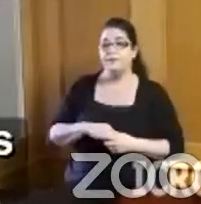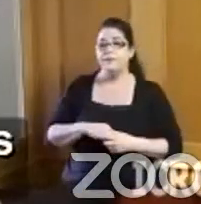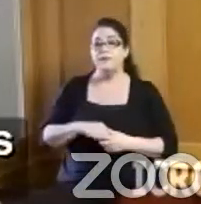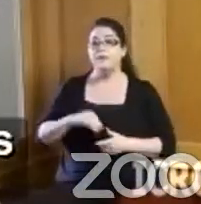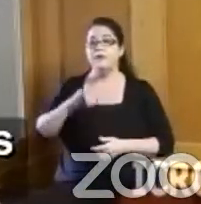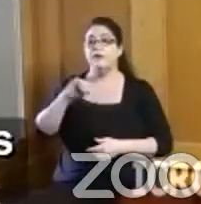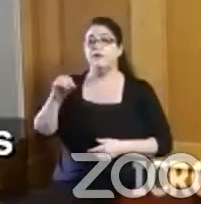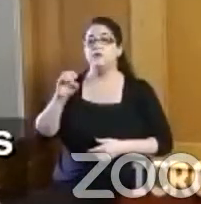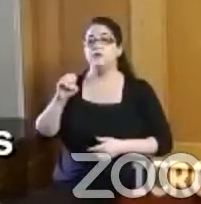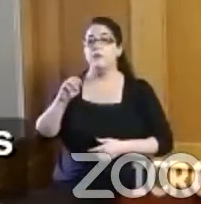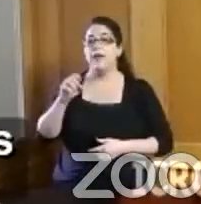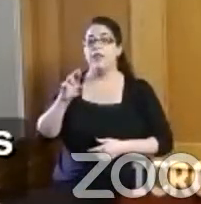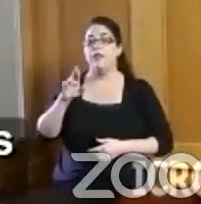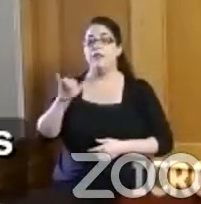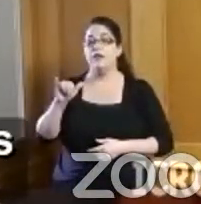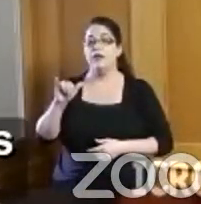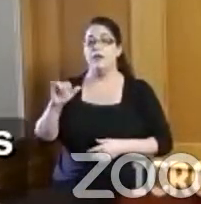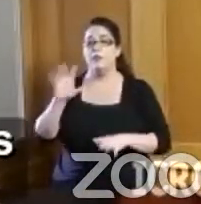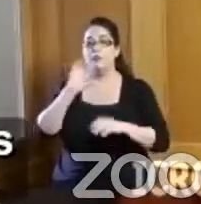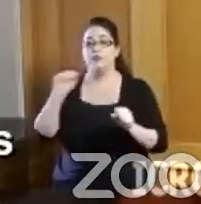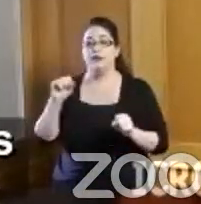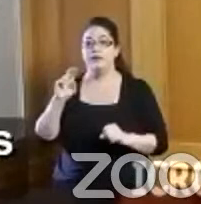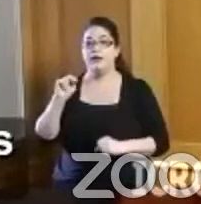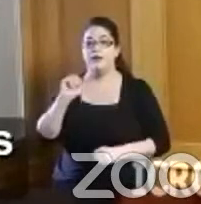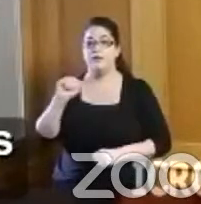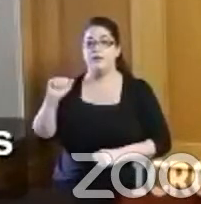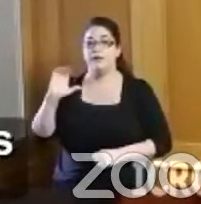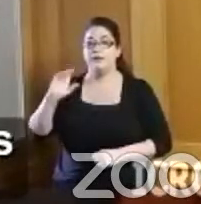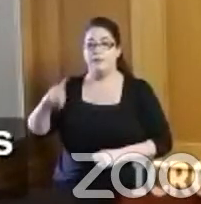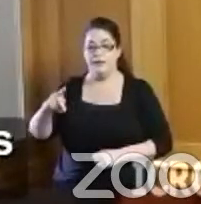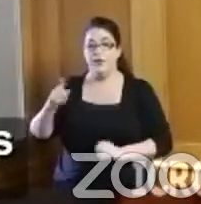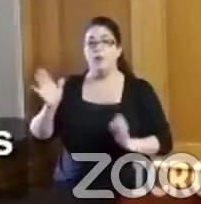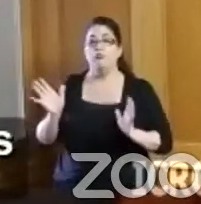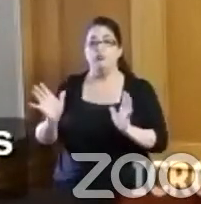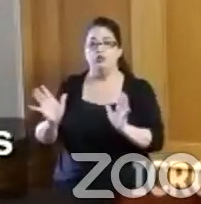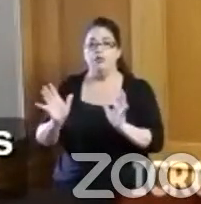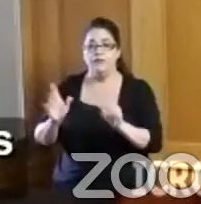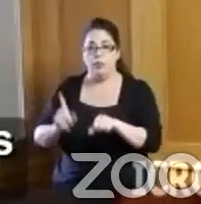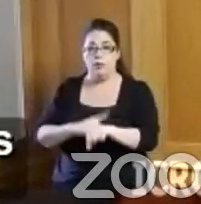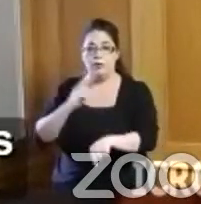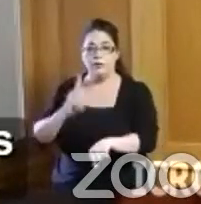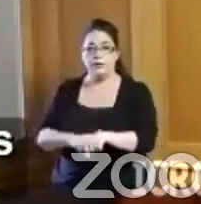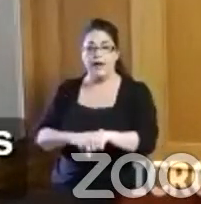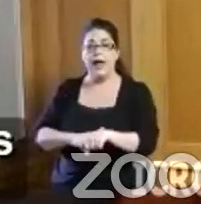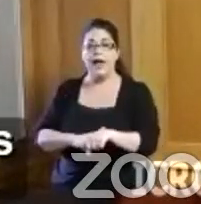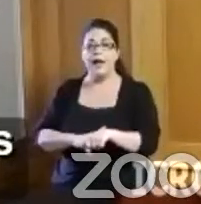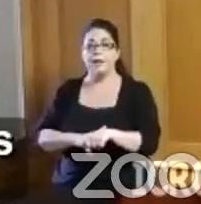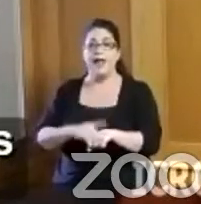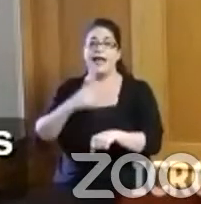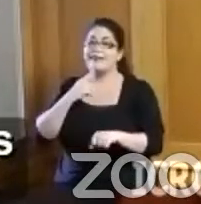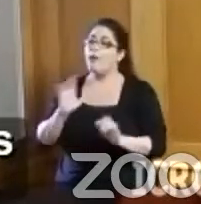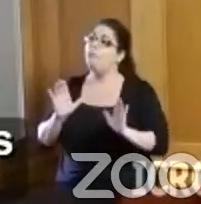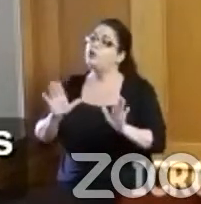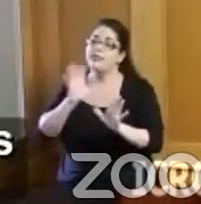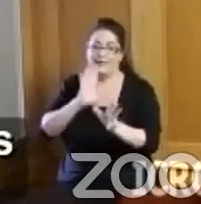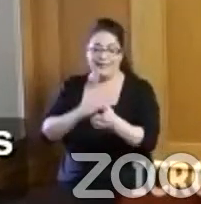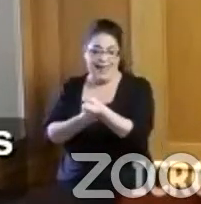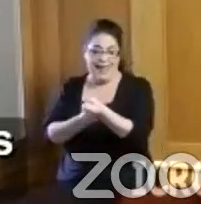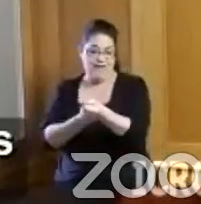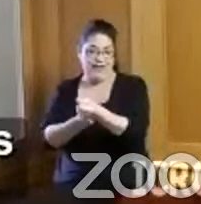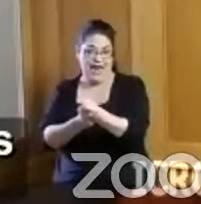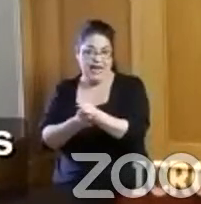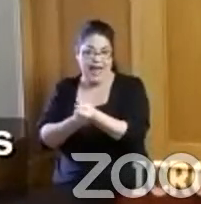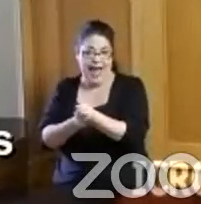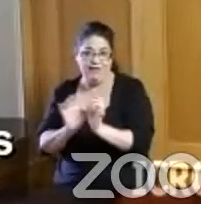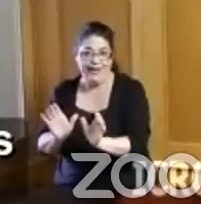Joe Mallory, the president of the NAACP, and how he has been pushing for quite a long time. I won't say pushing. I'll say advocating